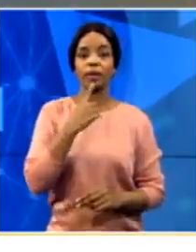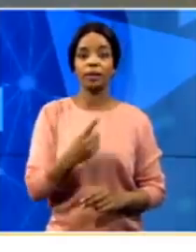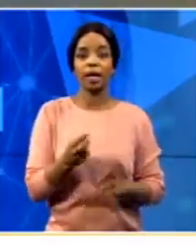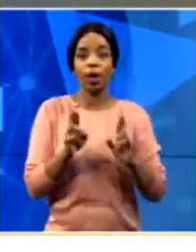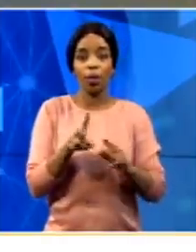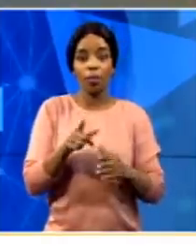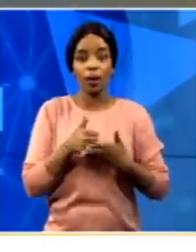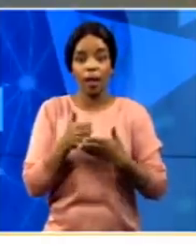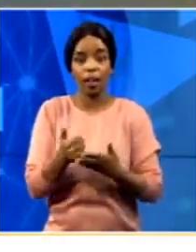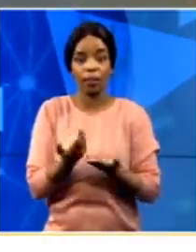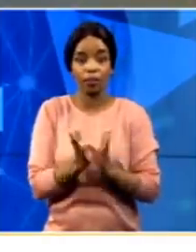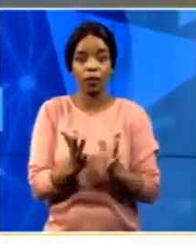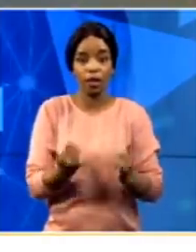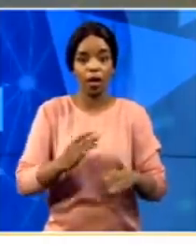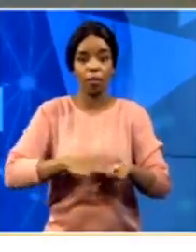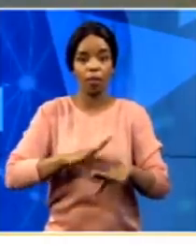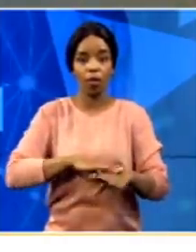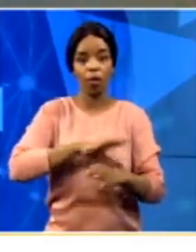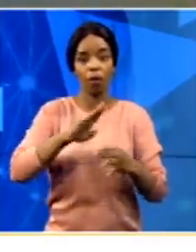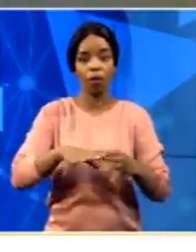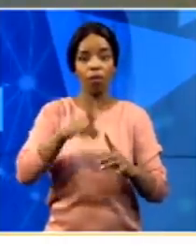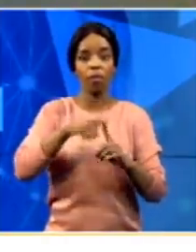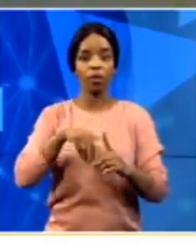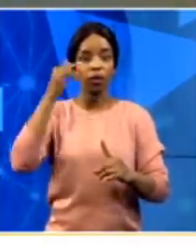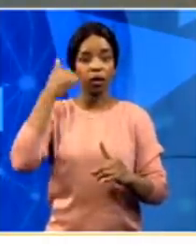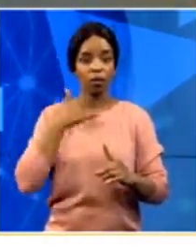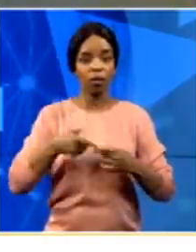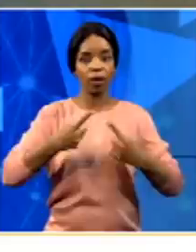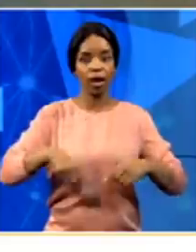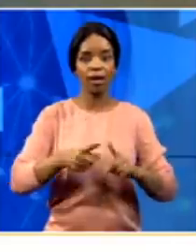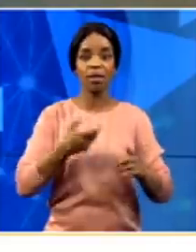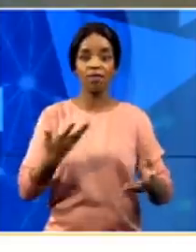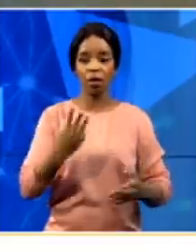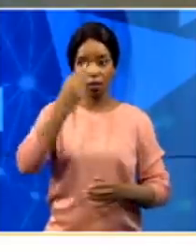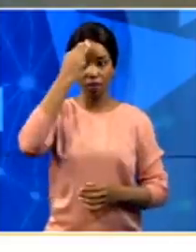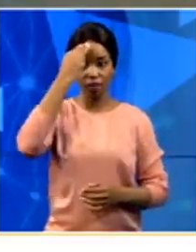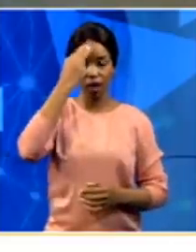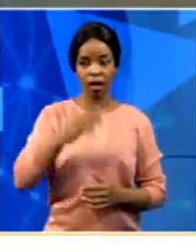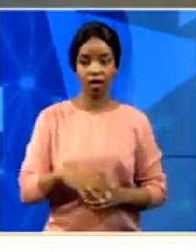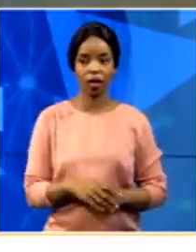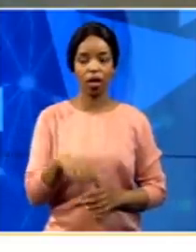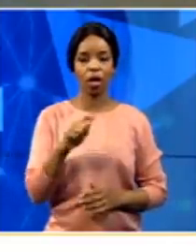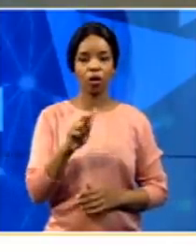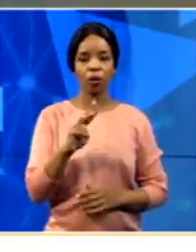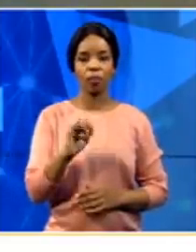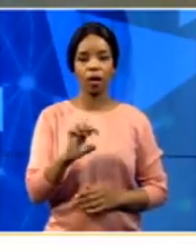think it's Tumelo that we've got now on the line. Not sure where Tumelo is from. Mahikeng. Tumelo, good morning to you.